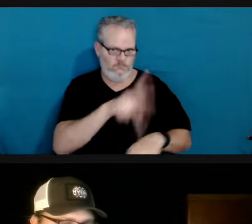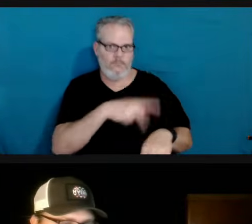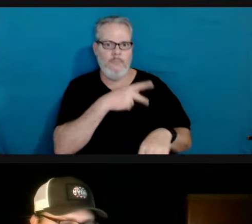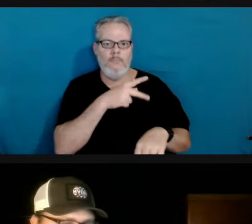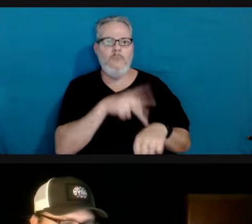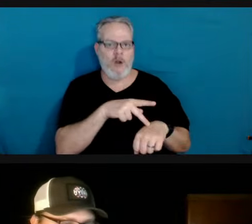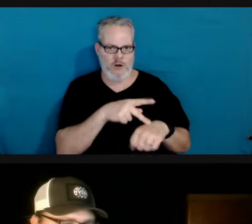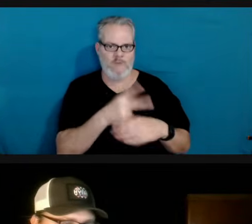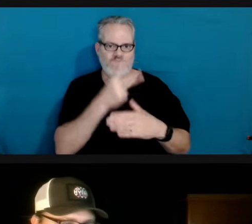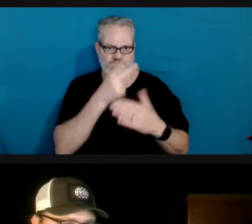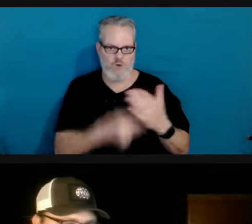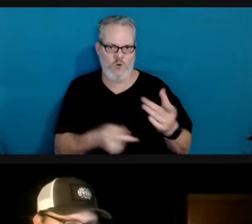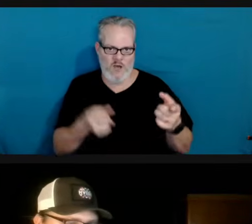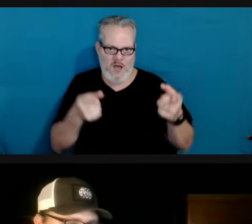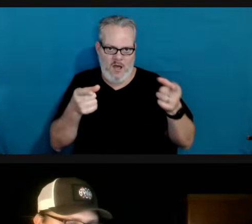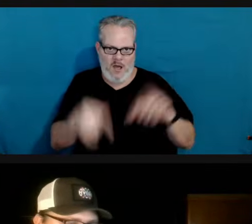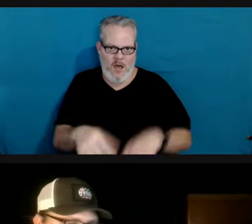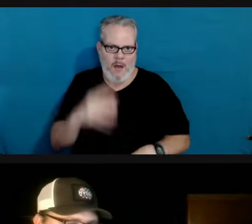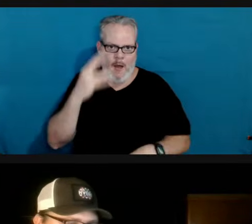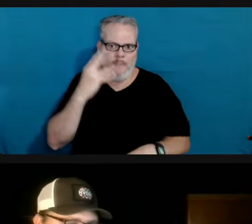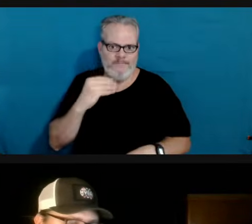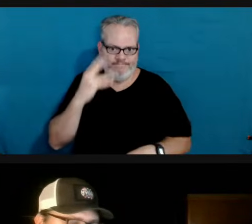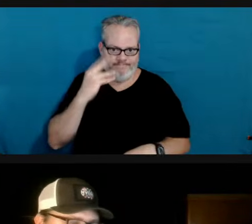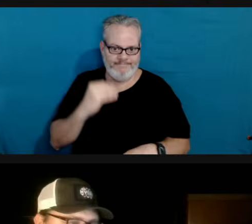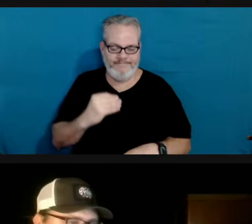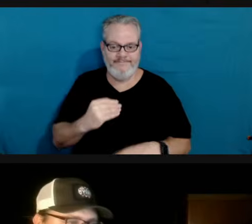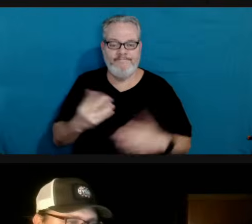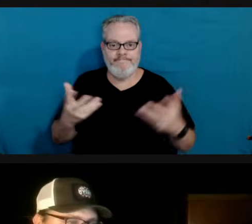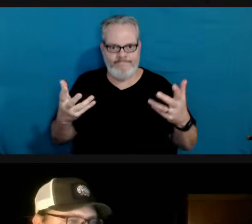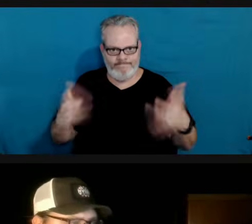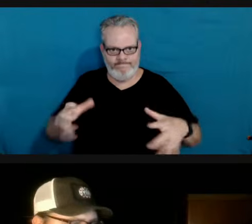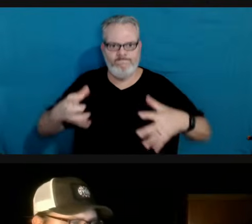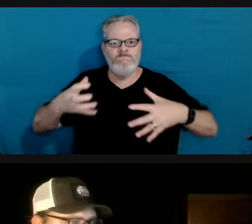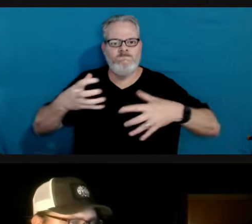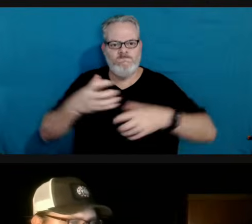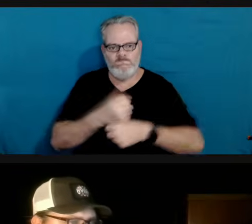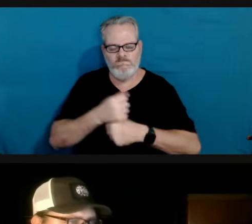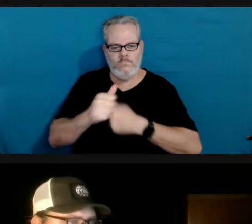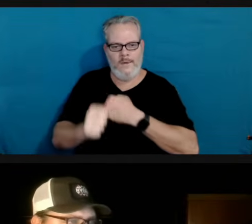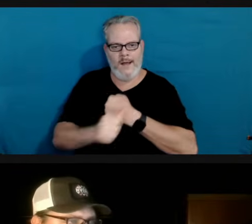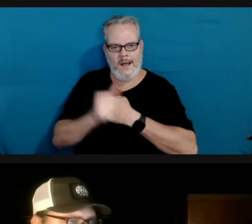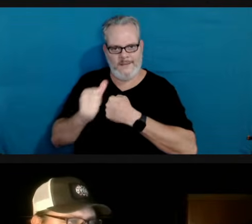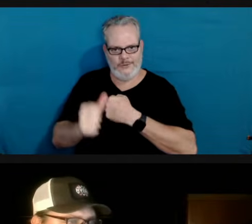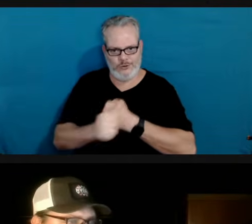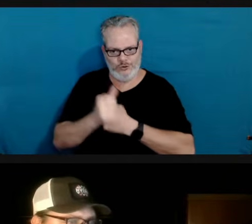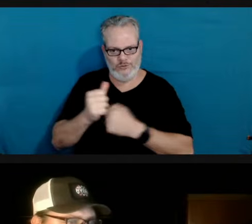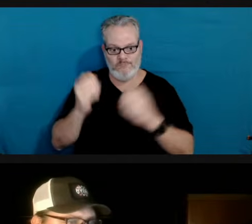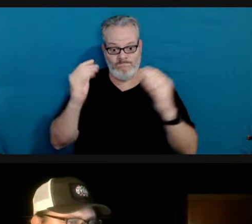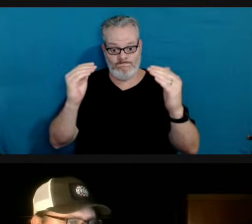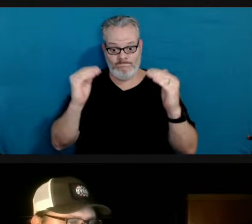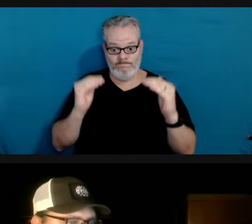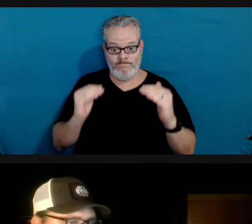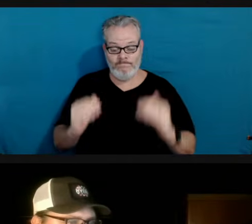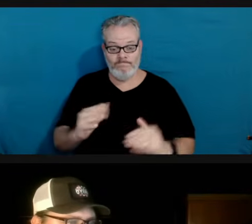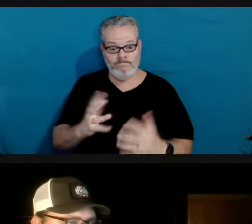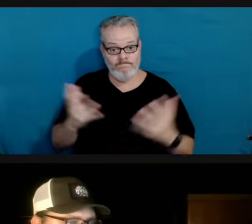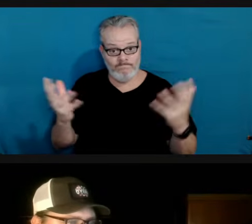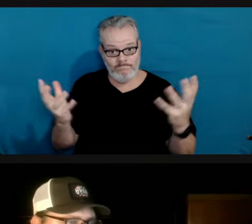today. So that is our hazard summary. And with that, I'll switch over to our monitoring